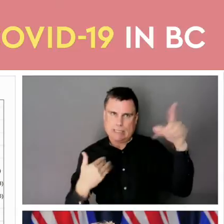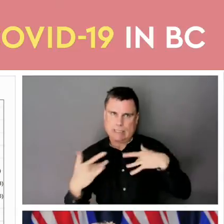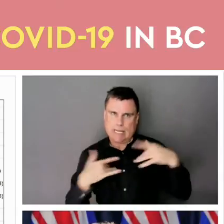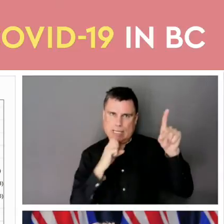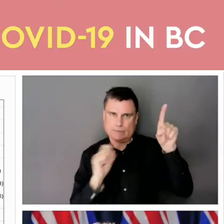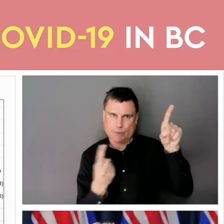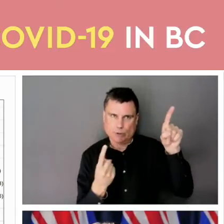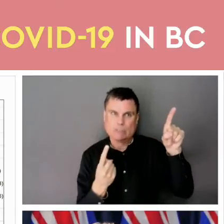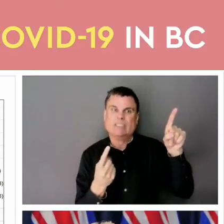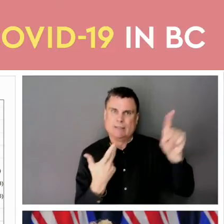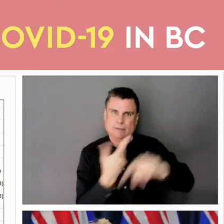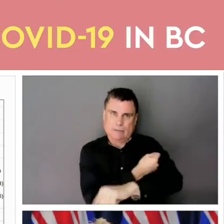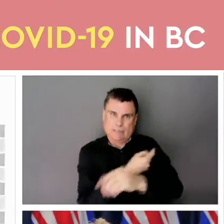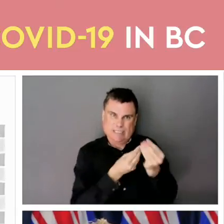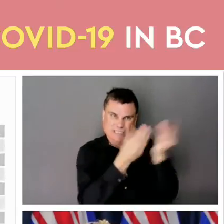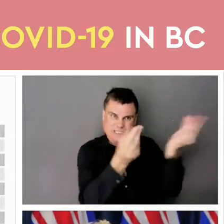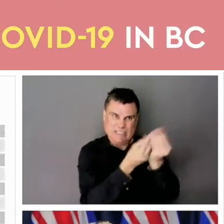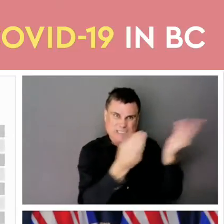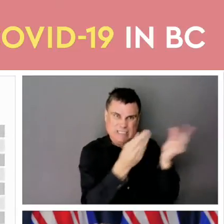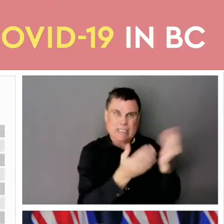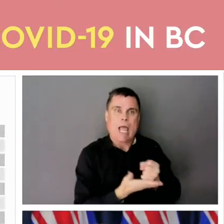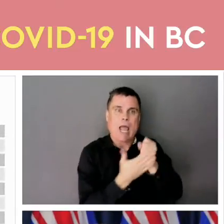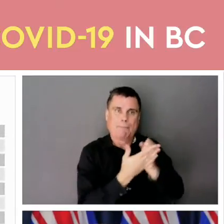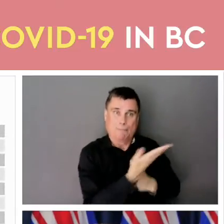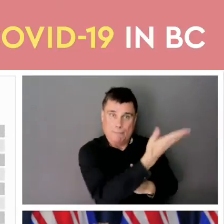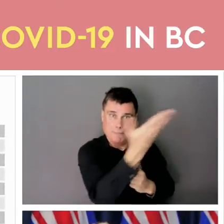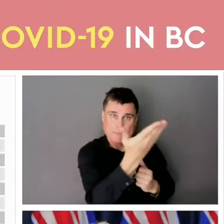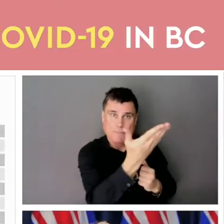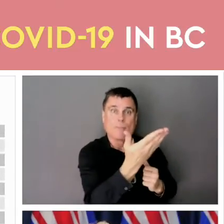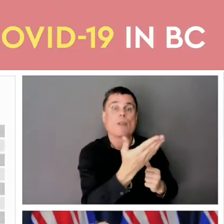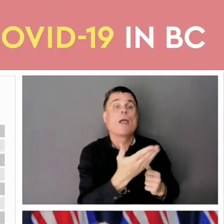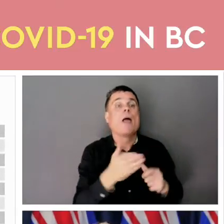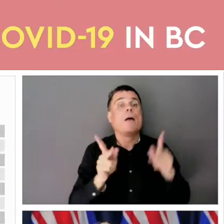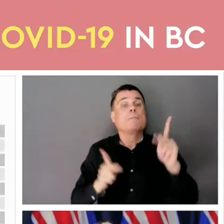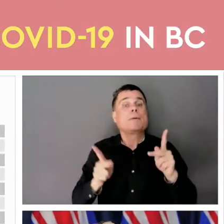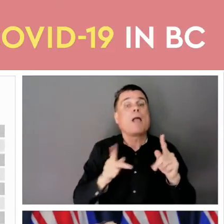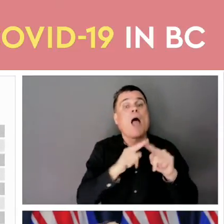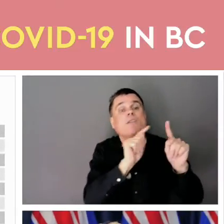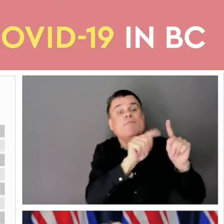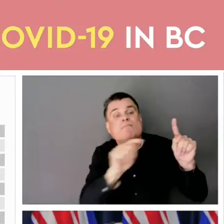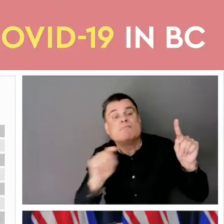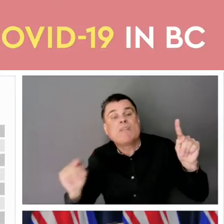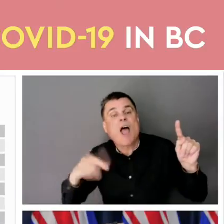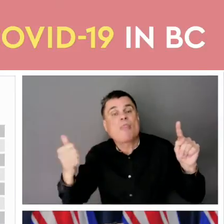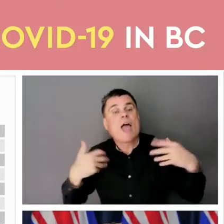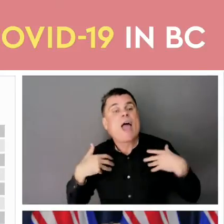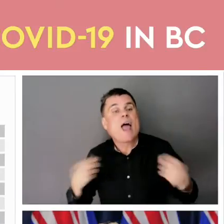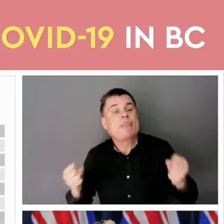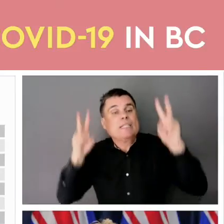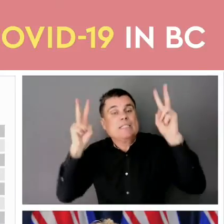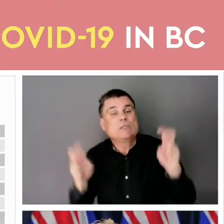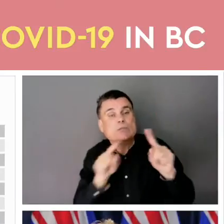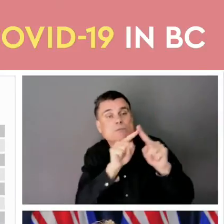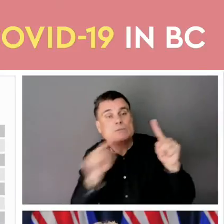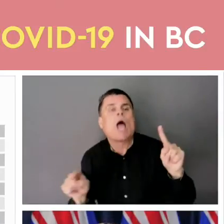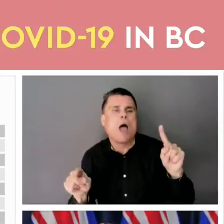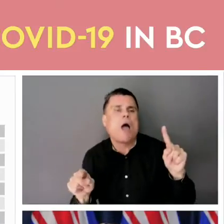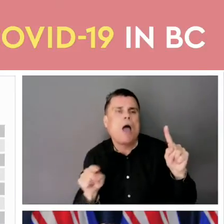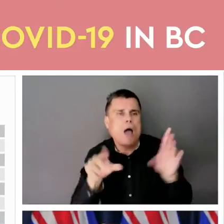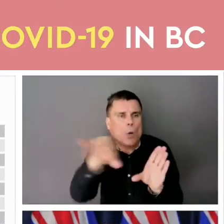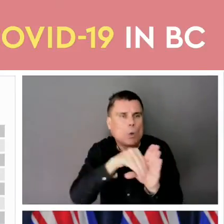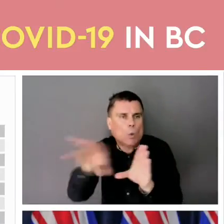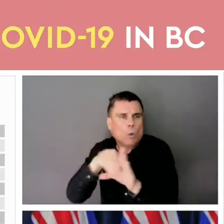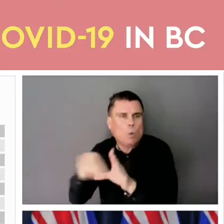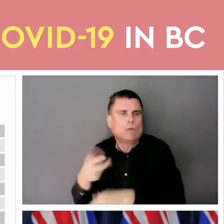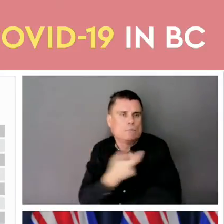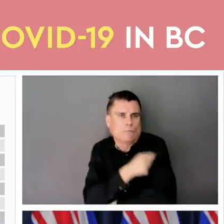underlying risk factors first. So here we have the age bands that we